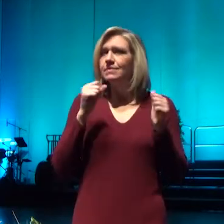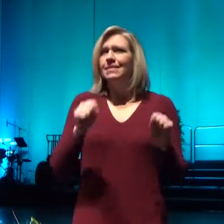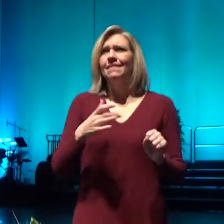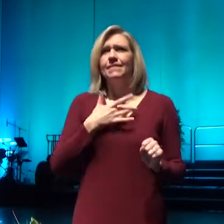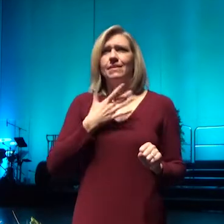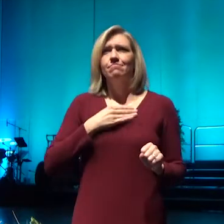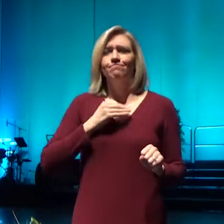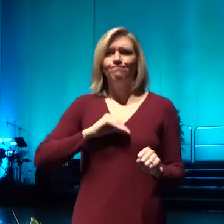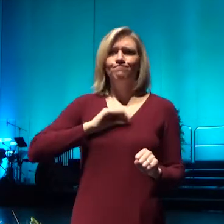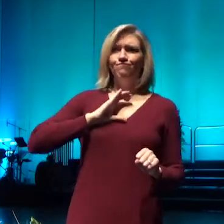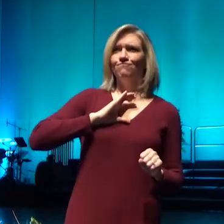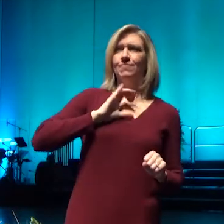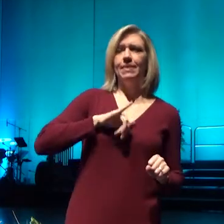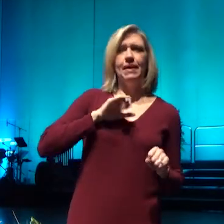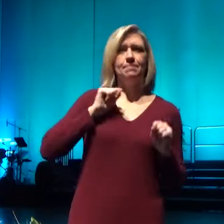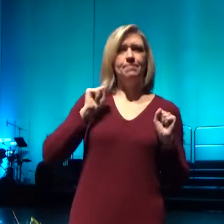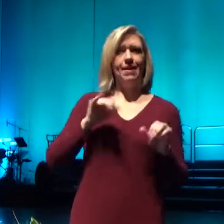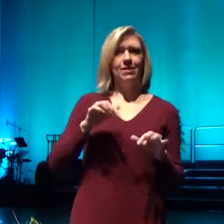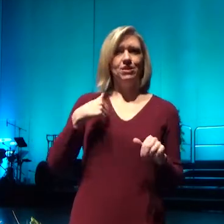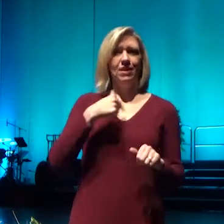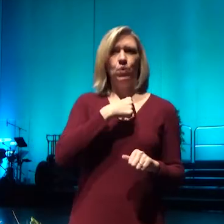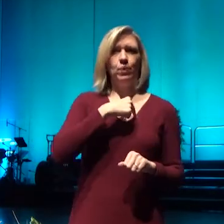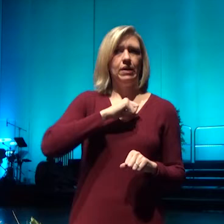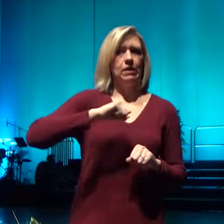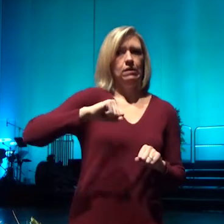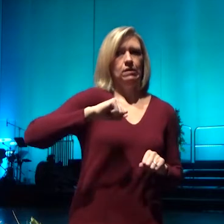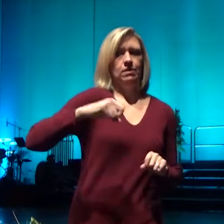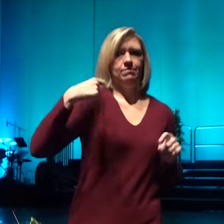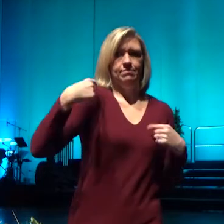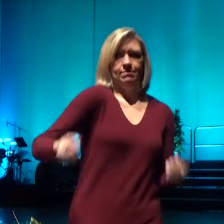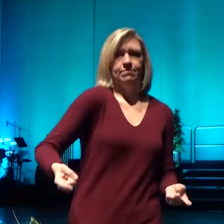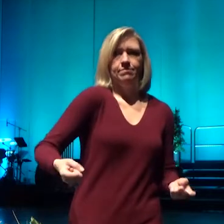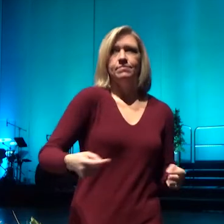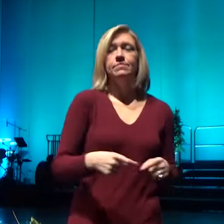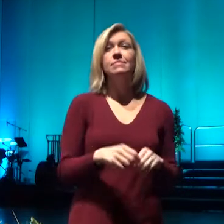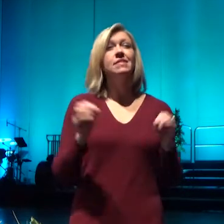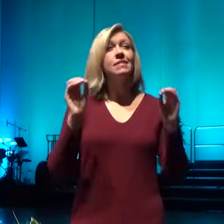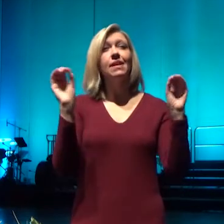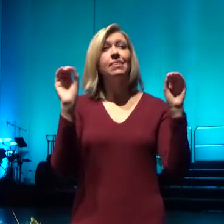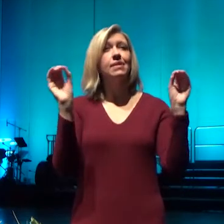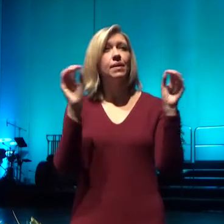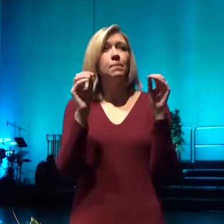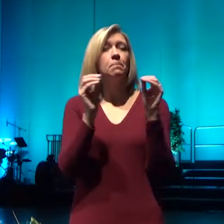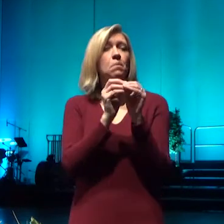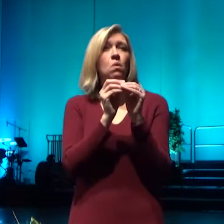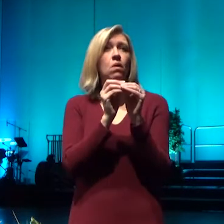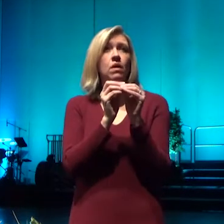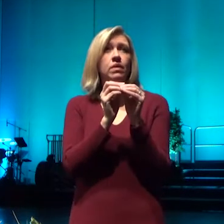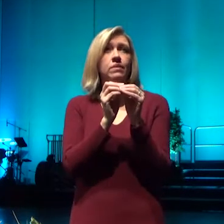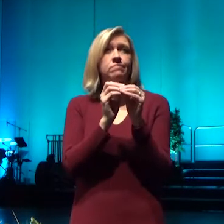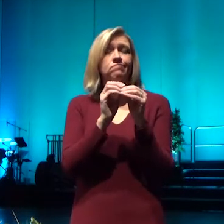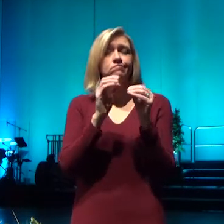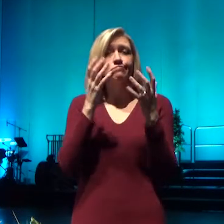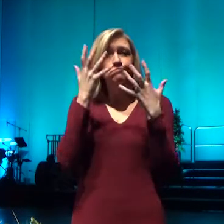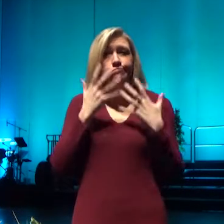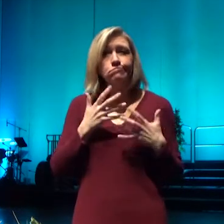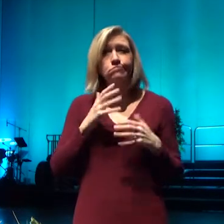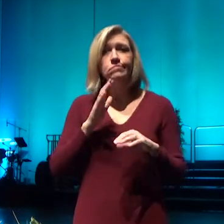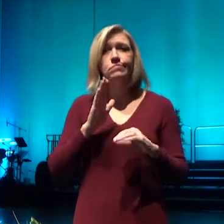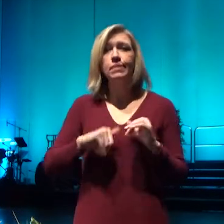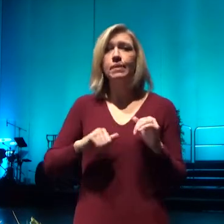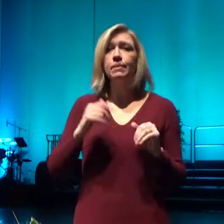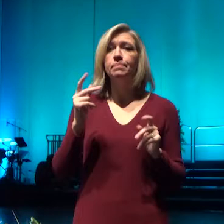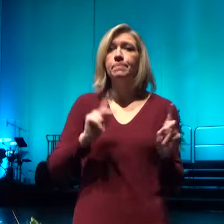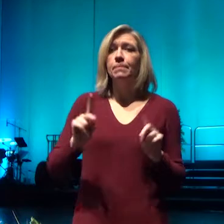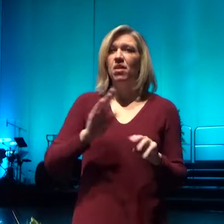us with that magic that we've rejected. There's nothing more sad than people on